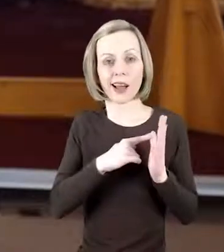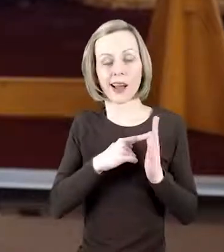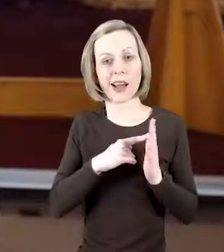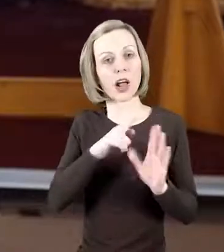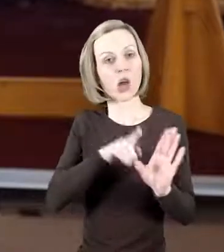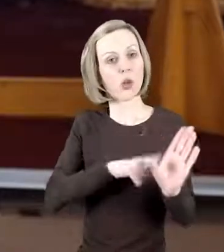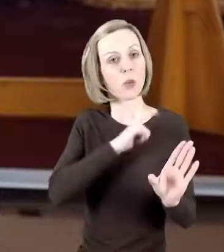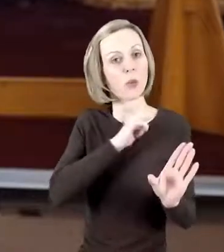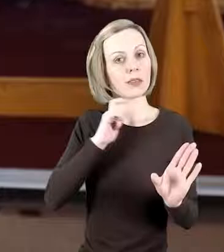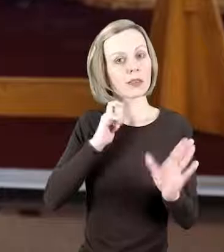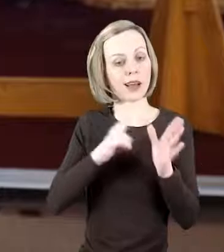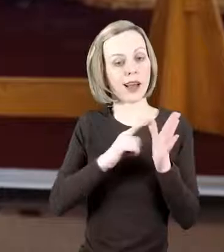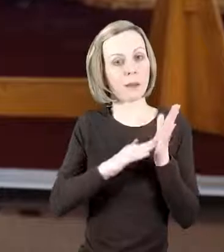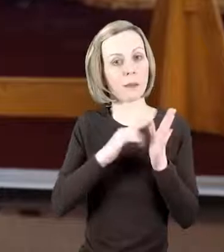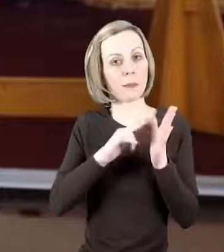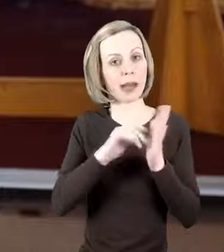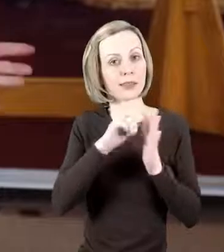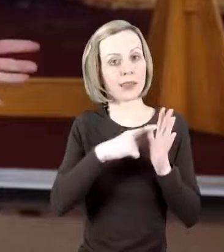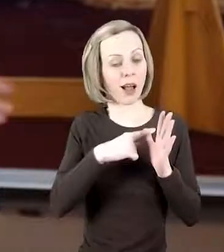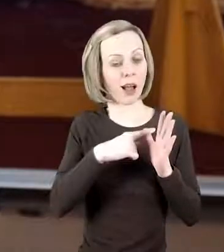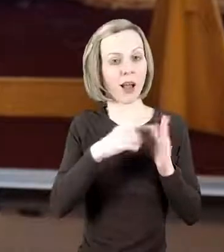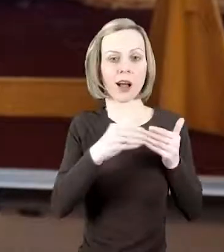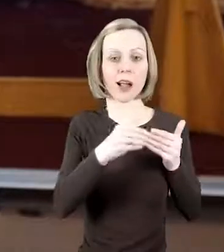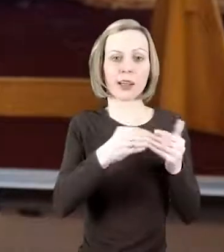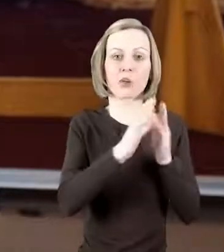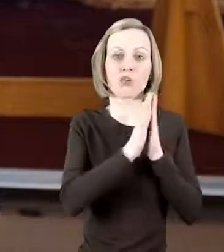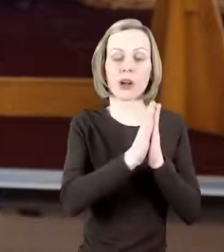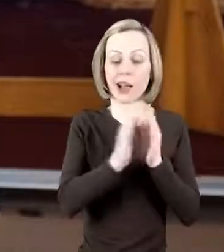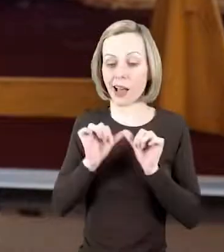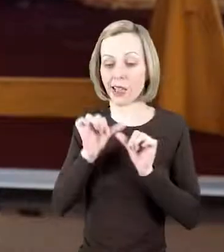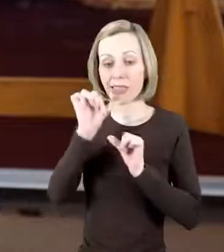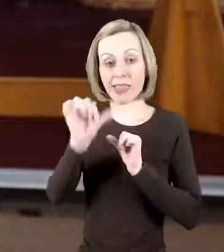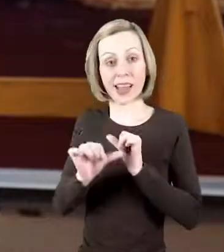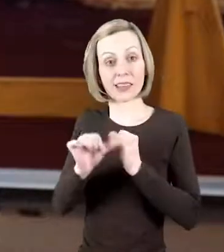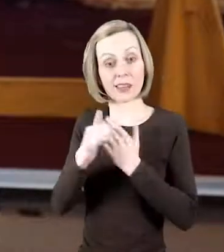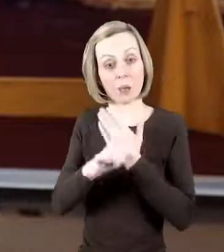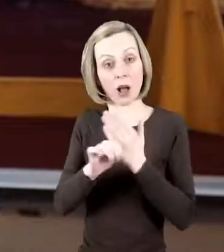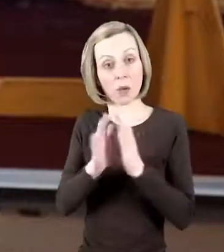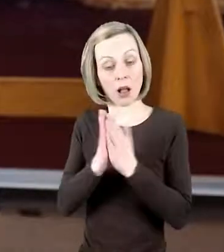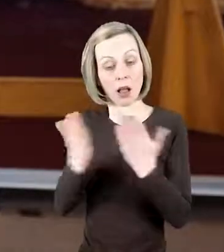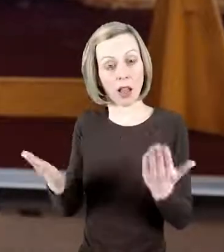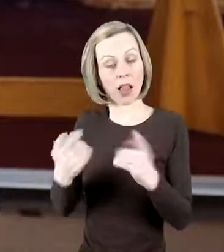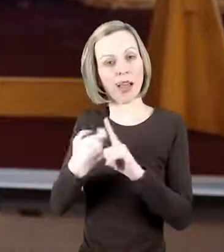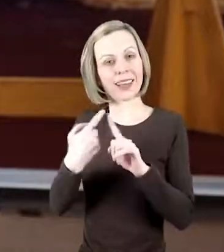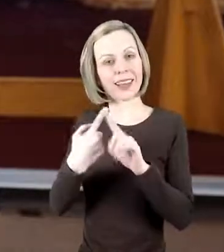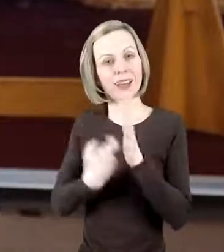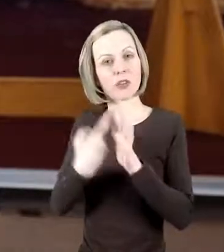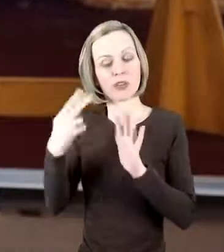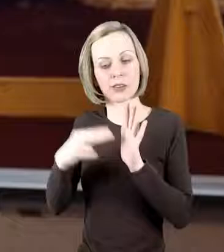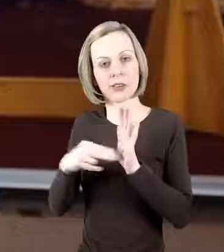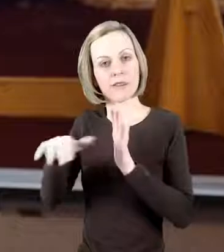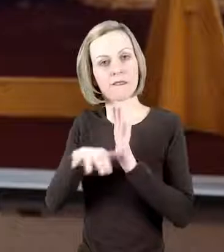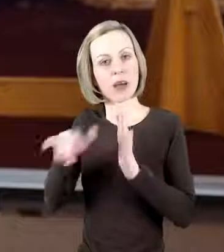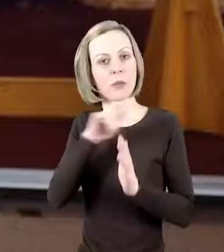pastor, Amanda, who will lead us in a time of prayer. After which we're going to open the word of the Lord together. Karen, our